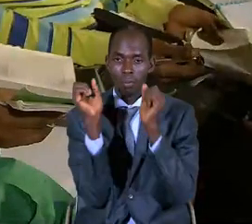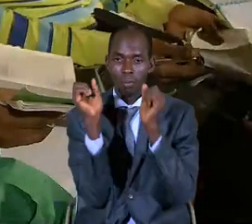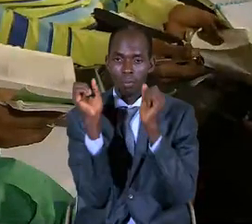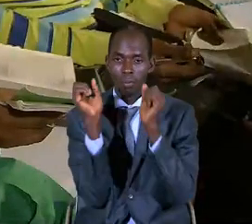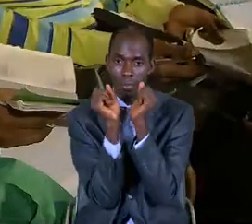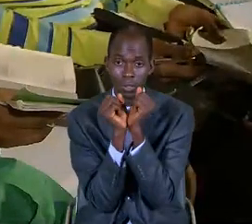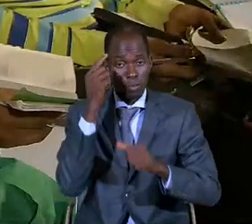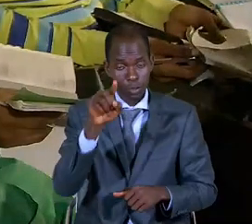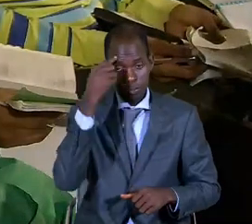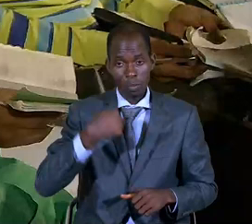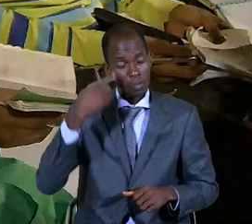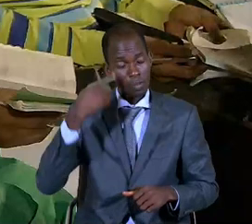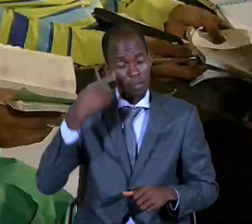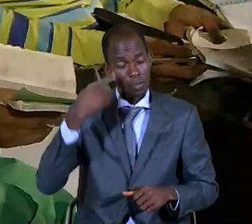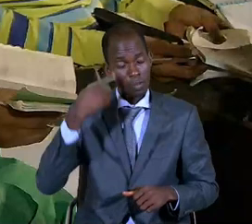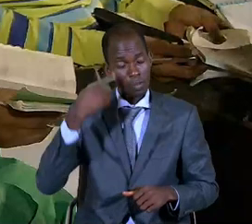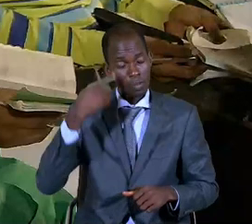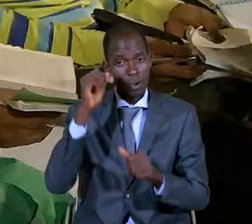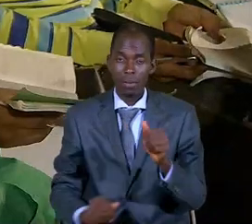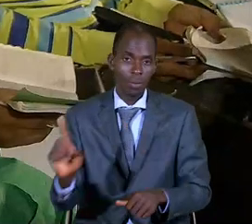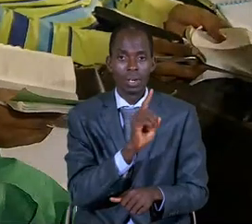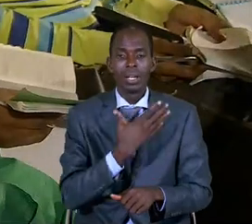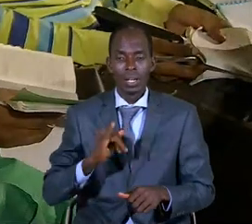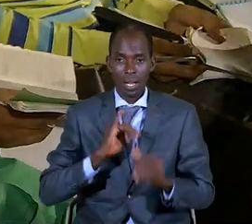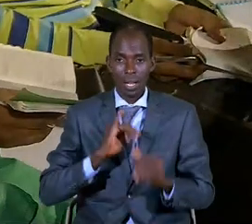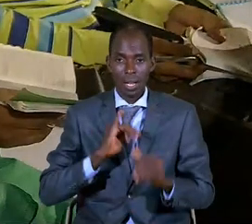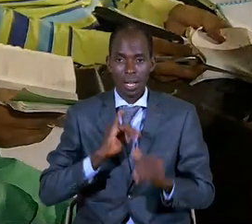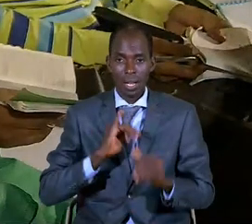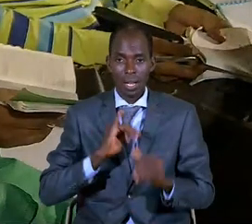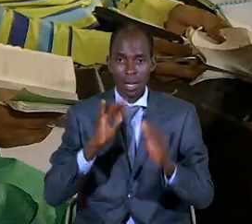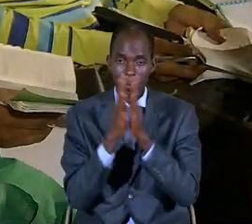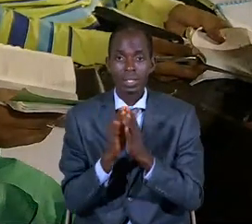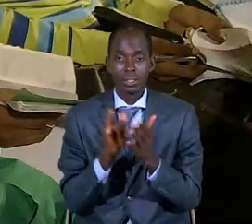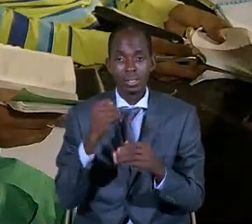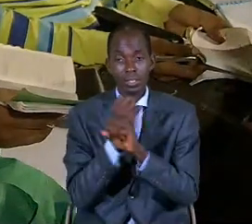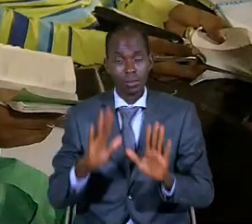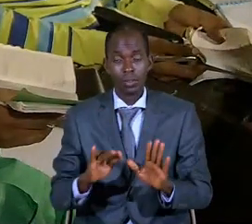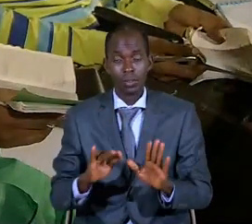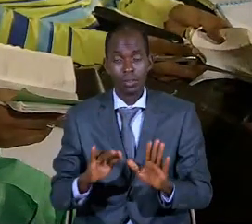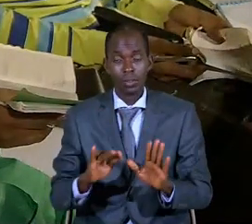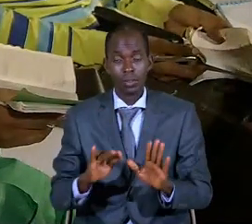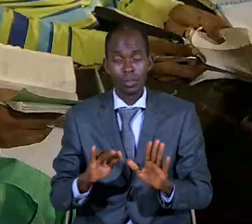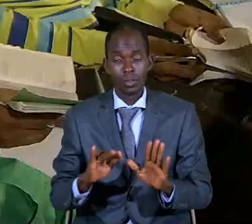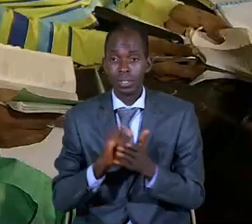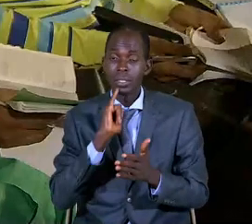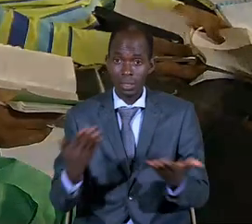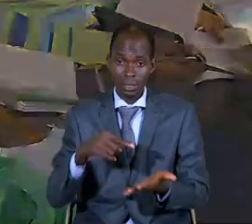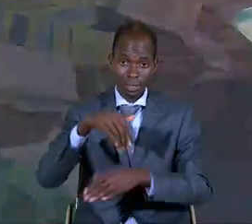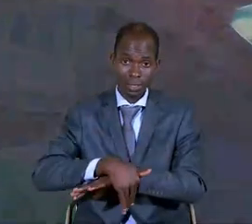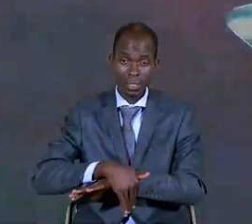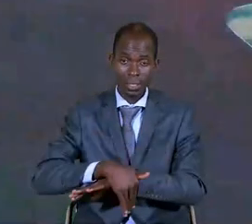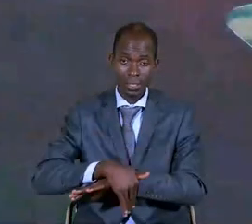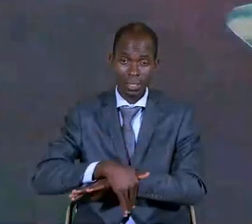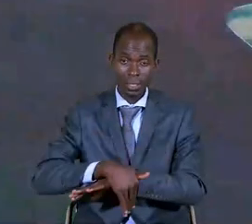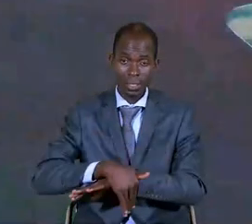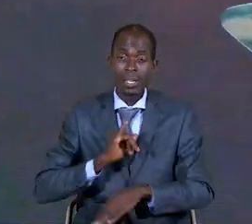for you, for me, and for everyone. And I pray, as the Savior is here tonight, I said